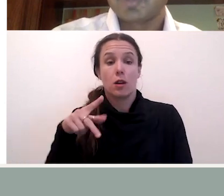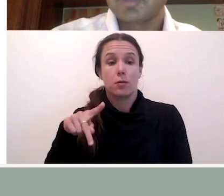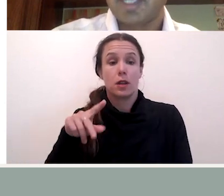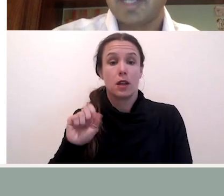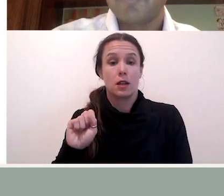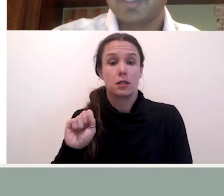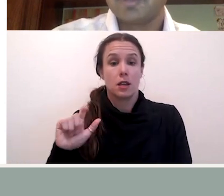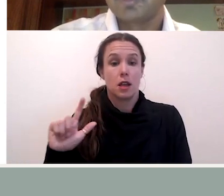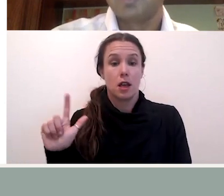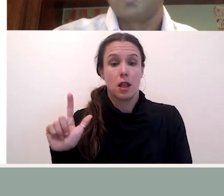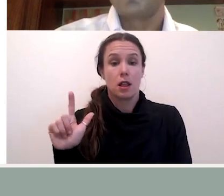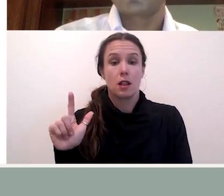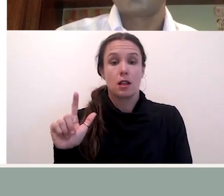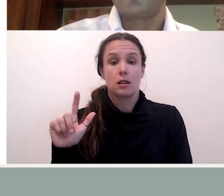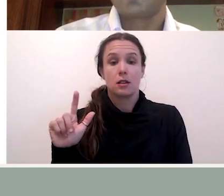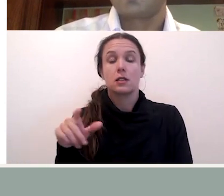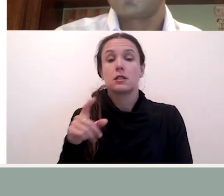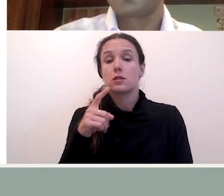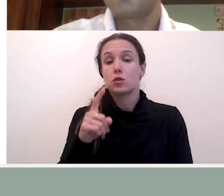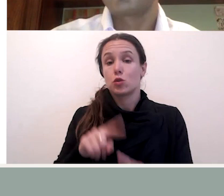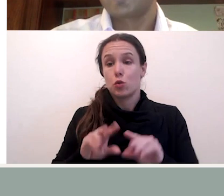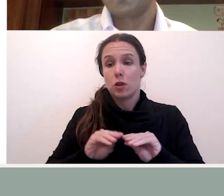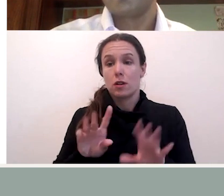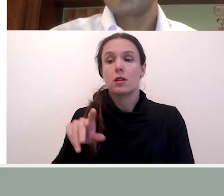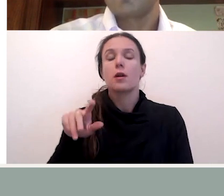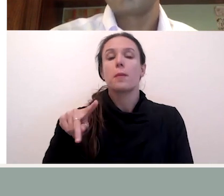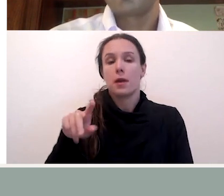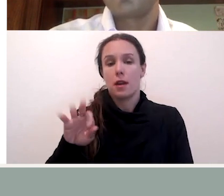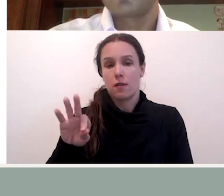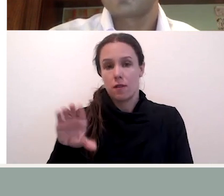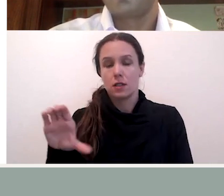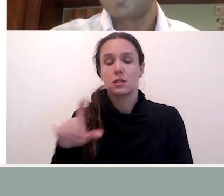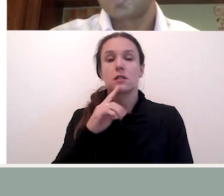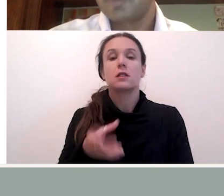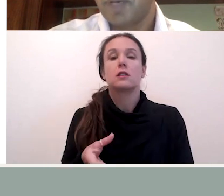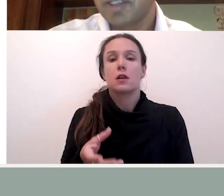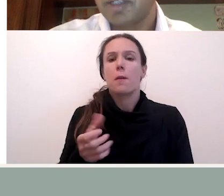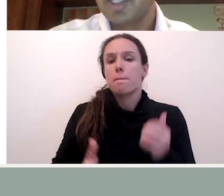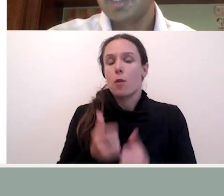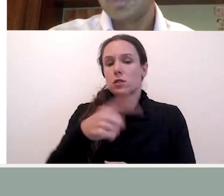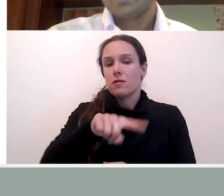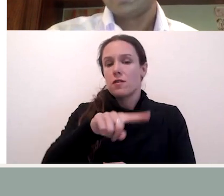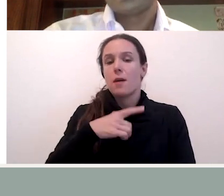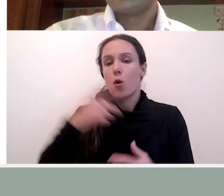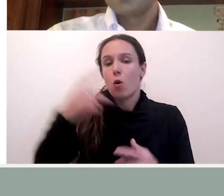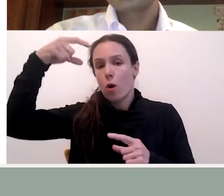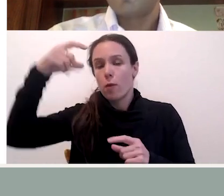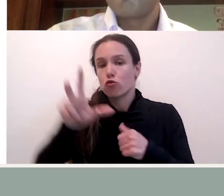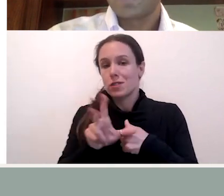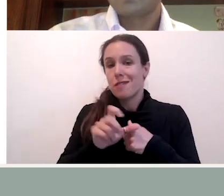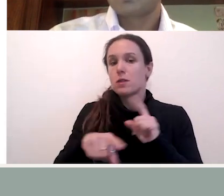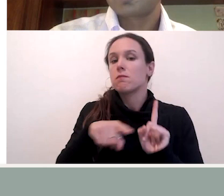just to clarify, the hormone receptor positive was around 480 patients. A lot of these patients were hormone receptor positive. This